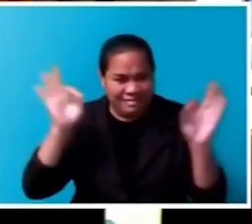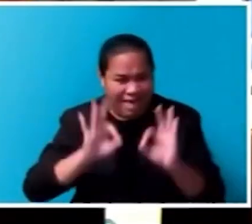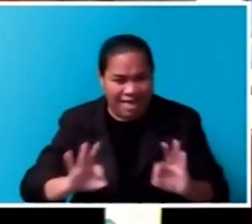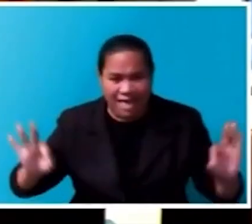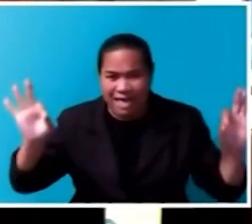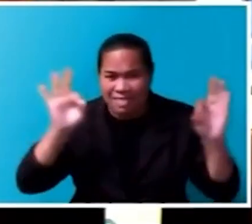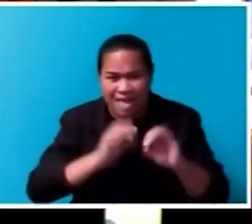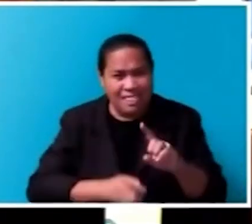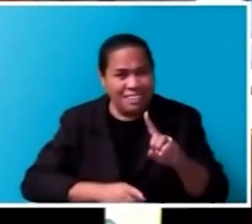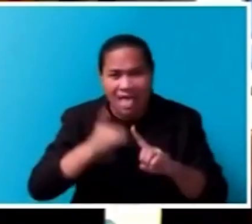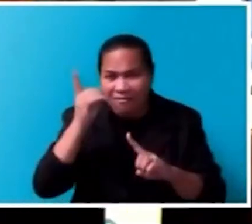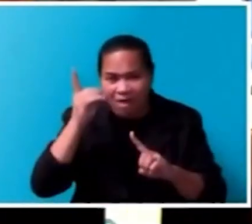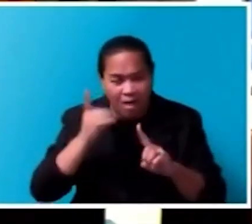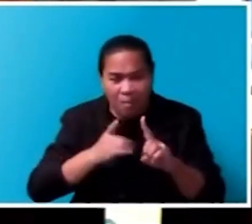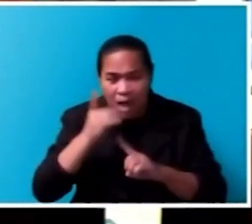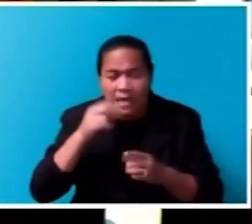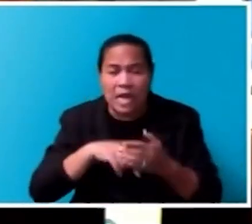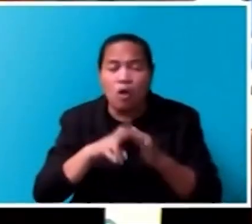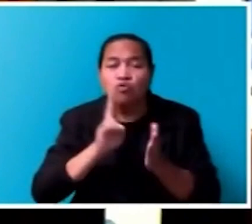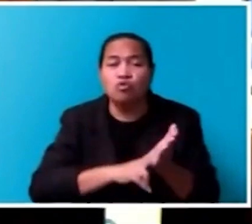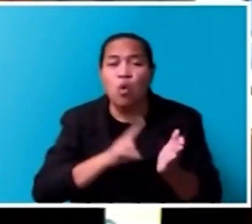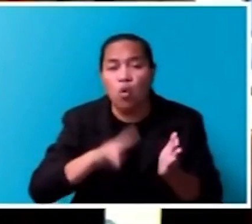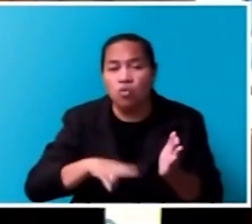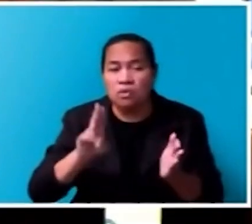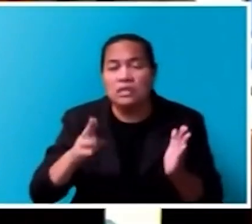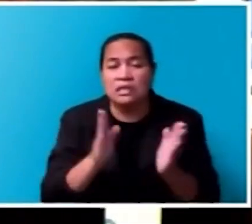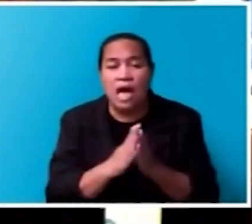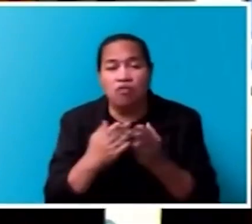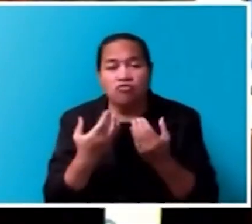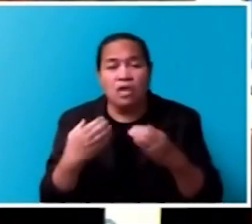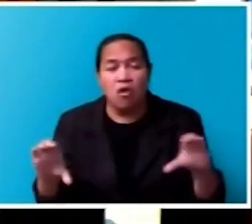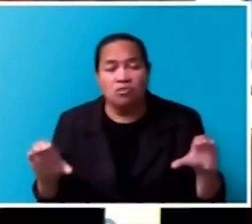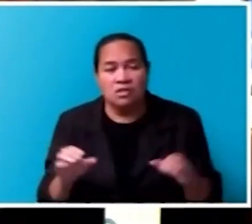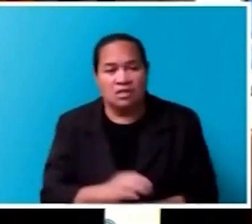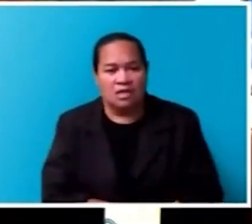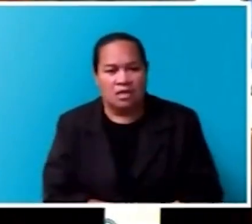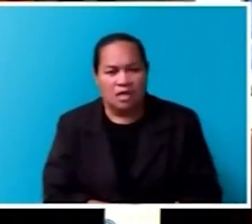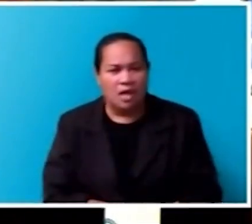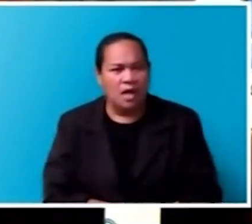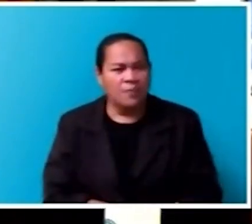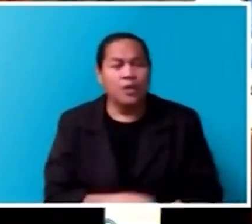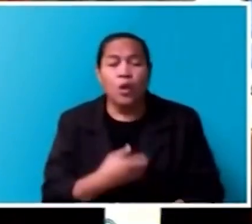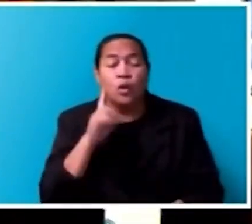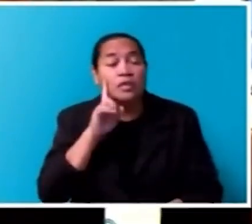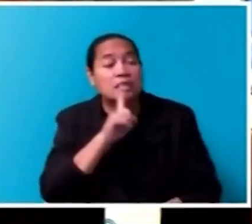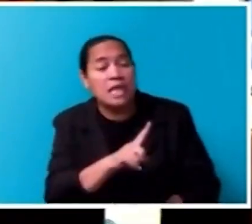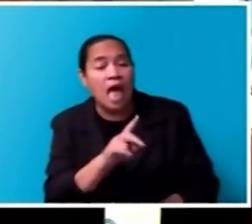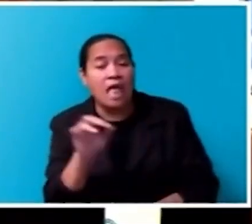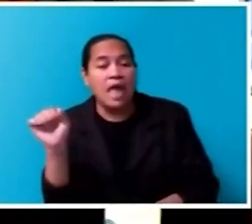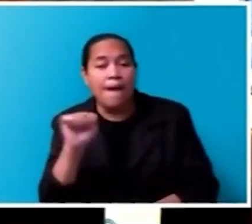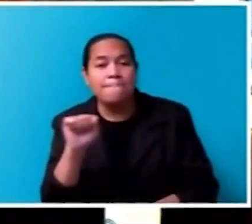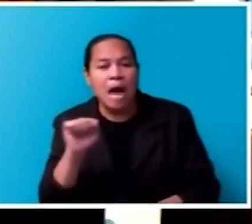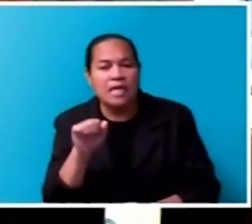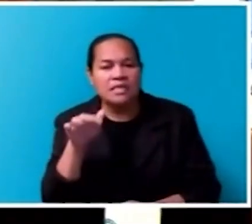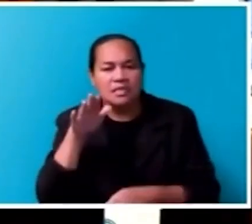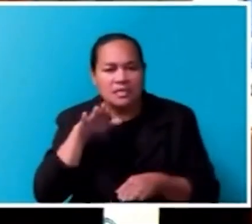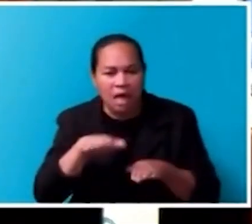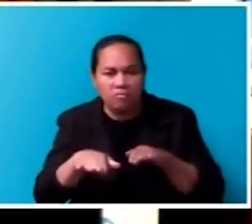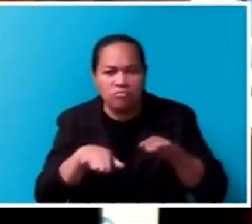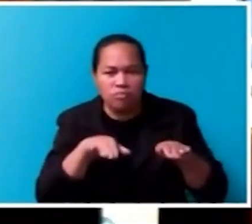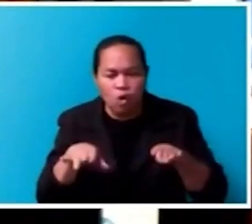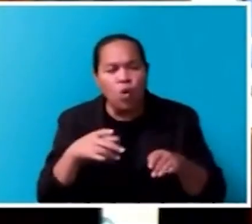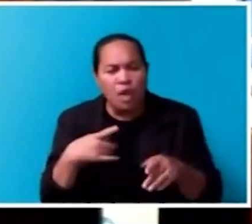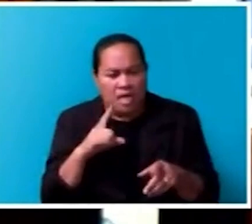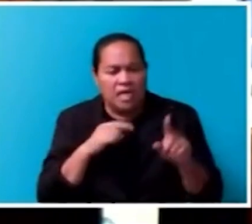development in Nausori Town Council. We did the bus terminals, we did the